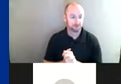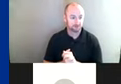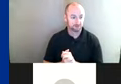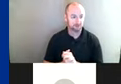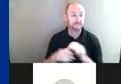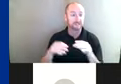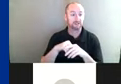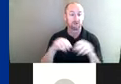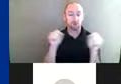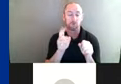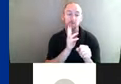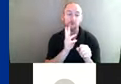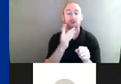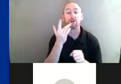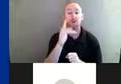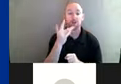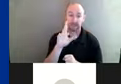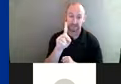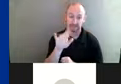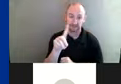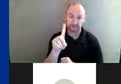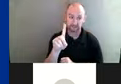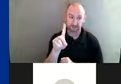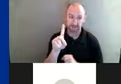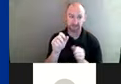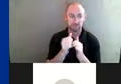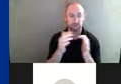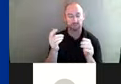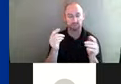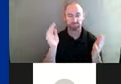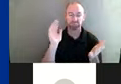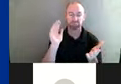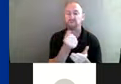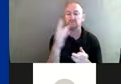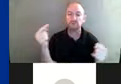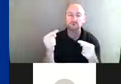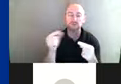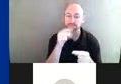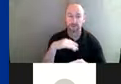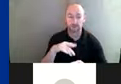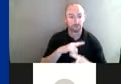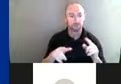waters, and luckily did that with minimal injuries. But this was quite an event. As you can